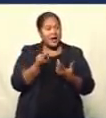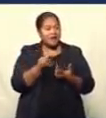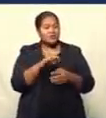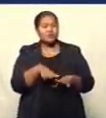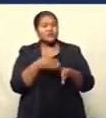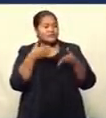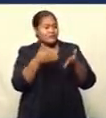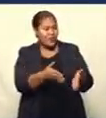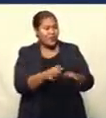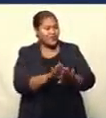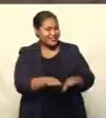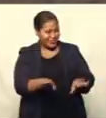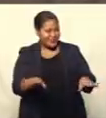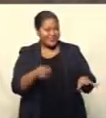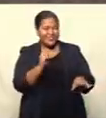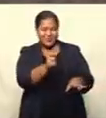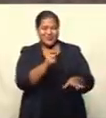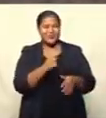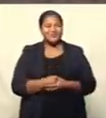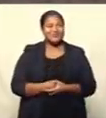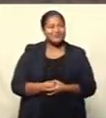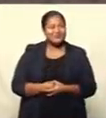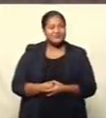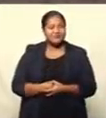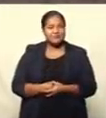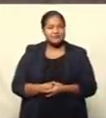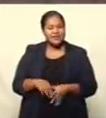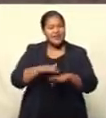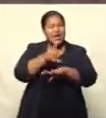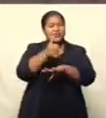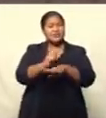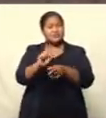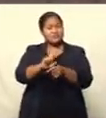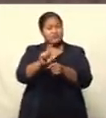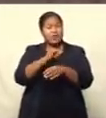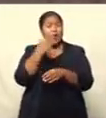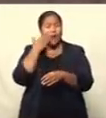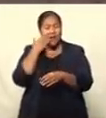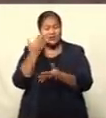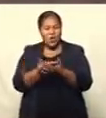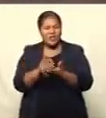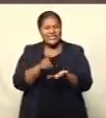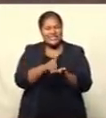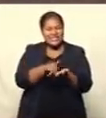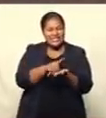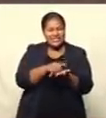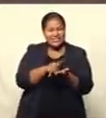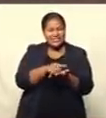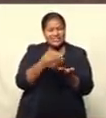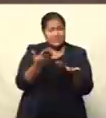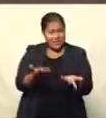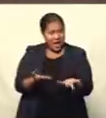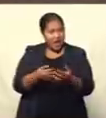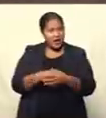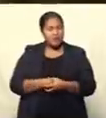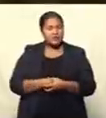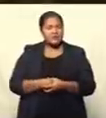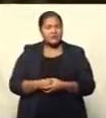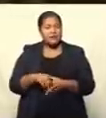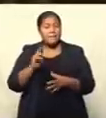are reaching out to children as well. The foundation is creating awareness on the disease virtually at the moment due to